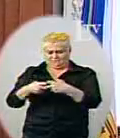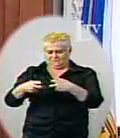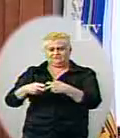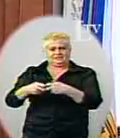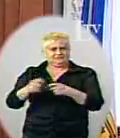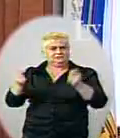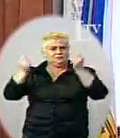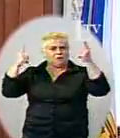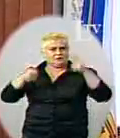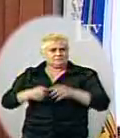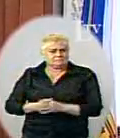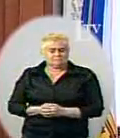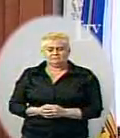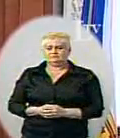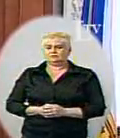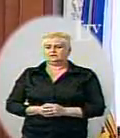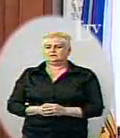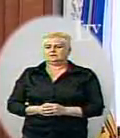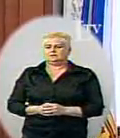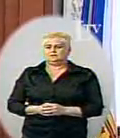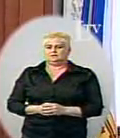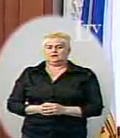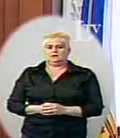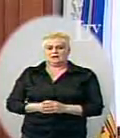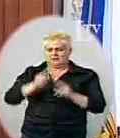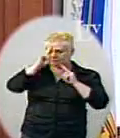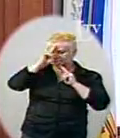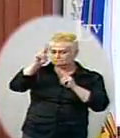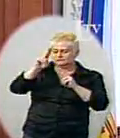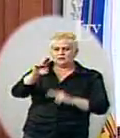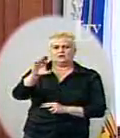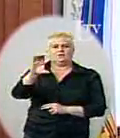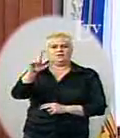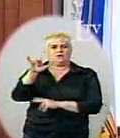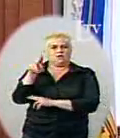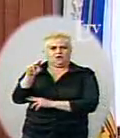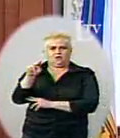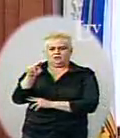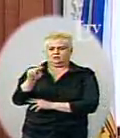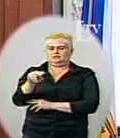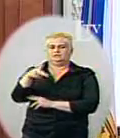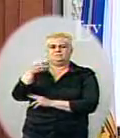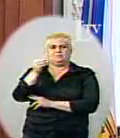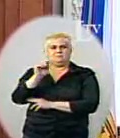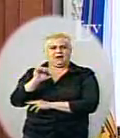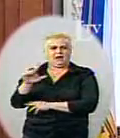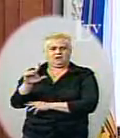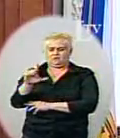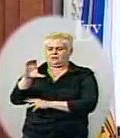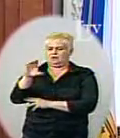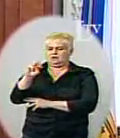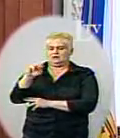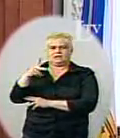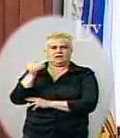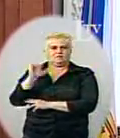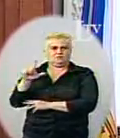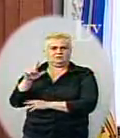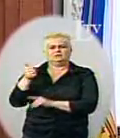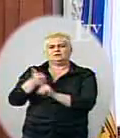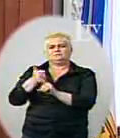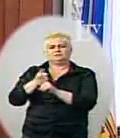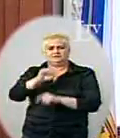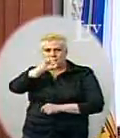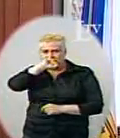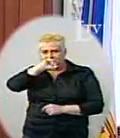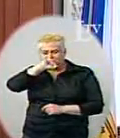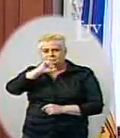invention. The Most Reverend Colin Powell Campbell, Bishop and Bishop